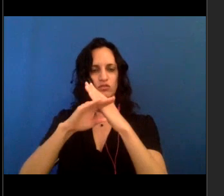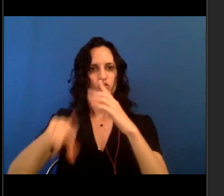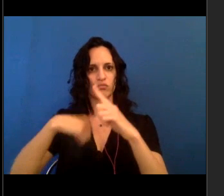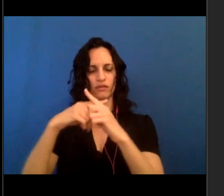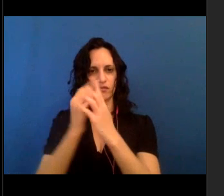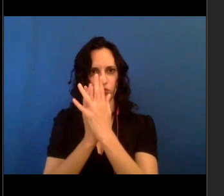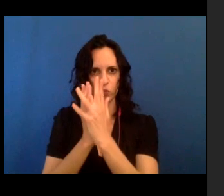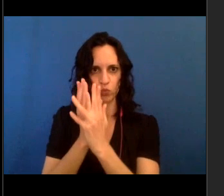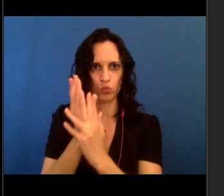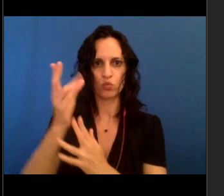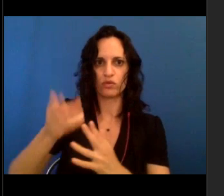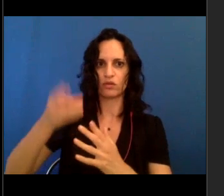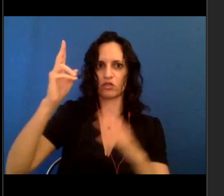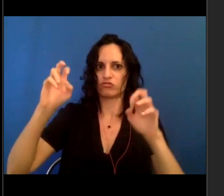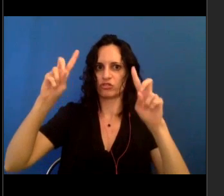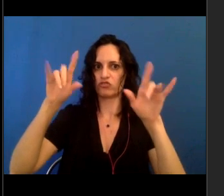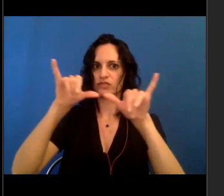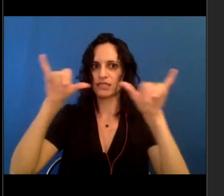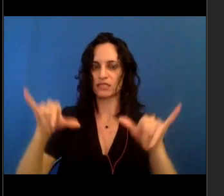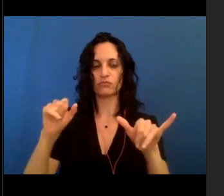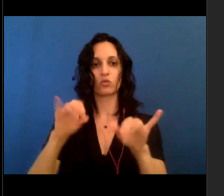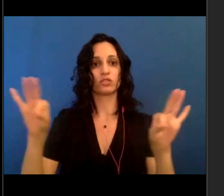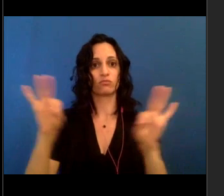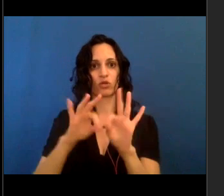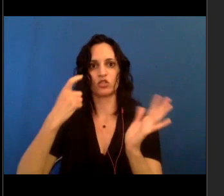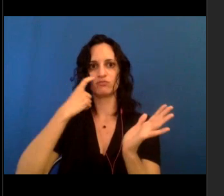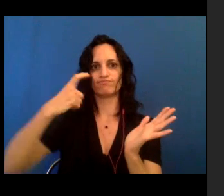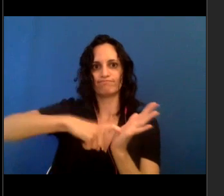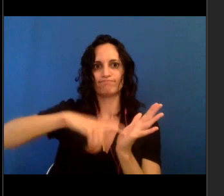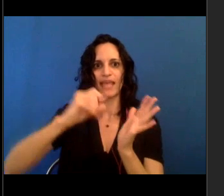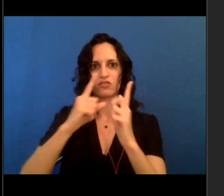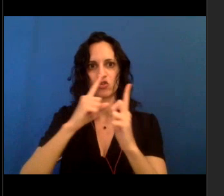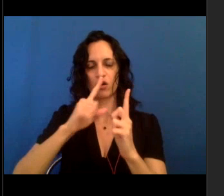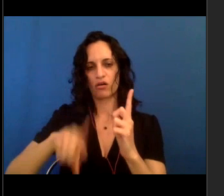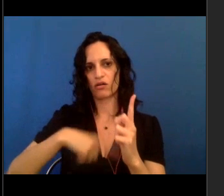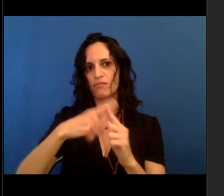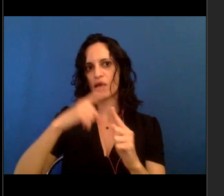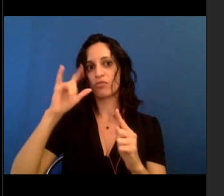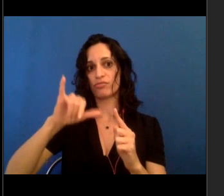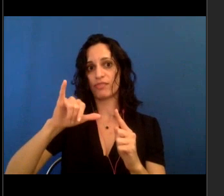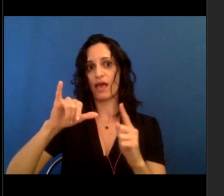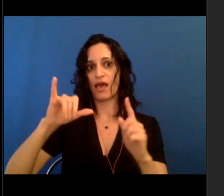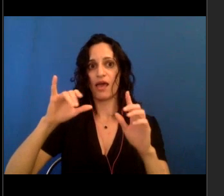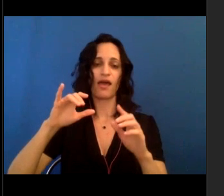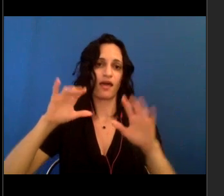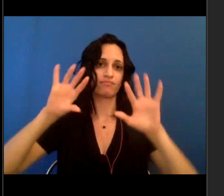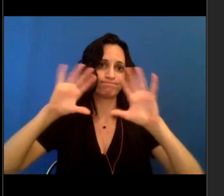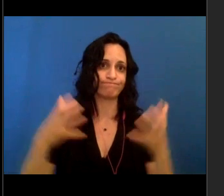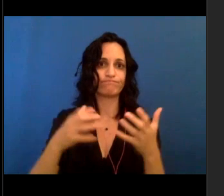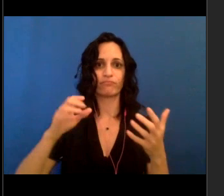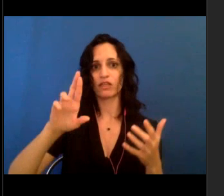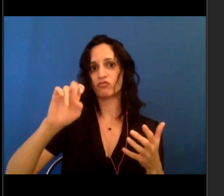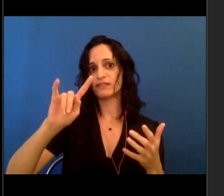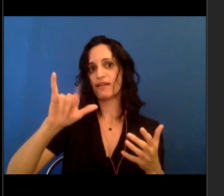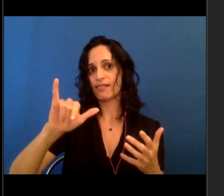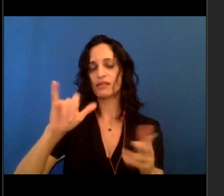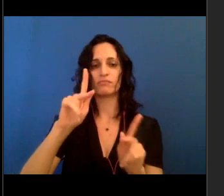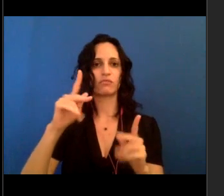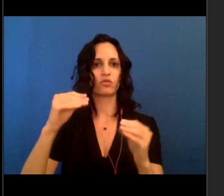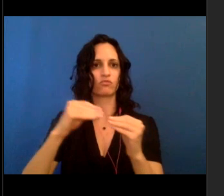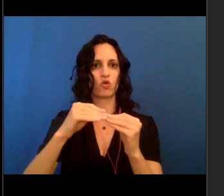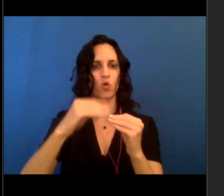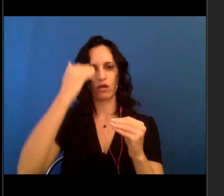so it's important that that reality is being talked about so that people are fully prepared and have more equitable access and